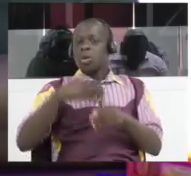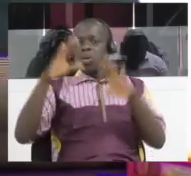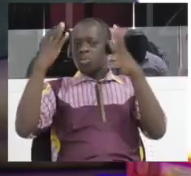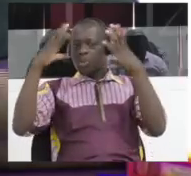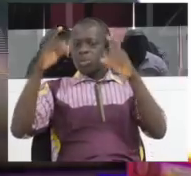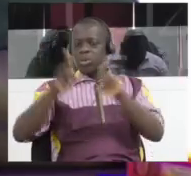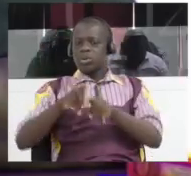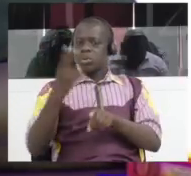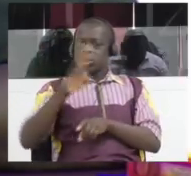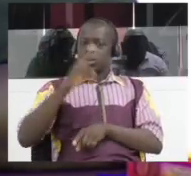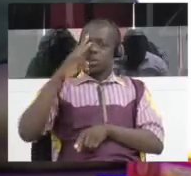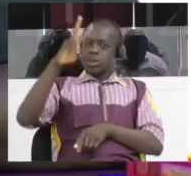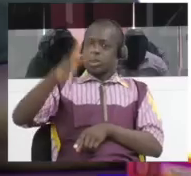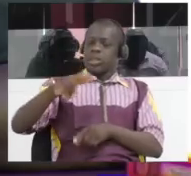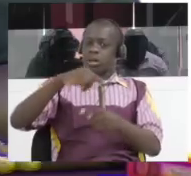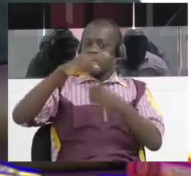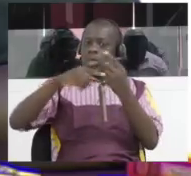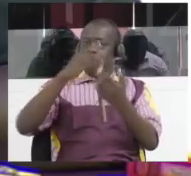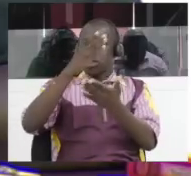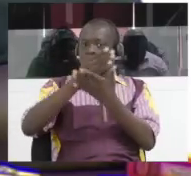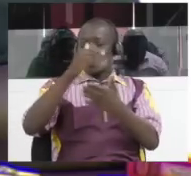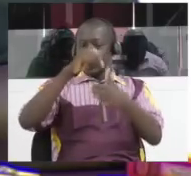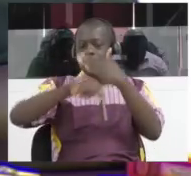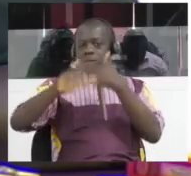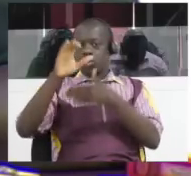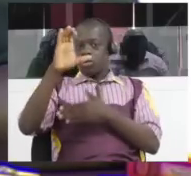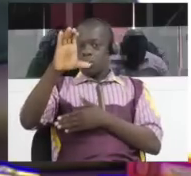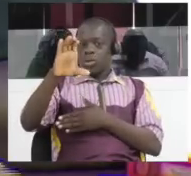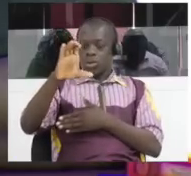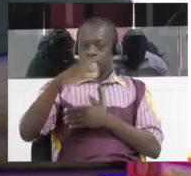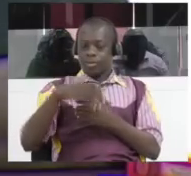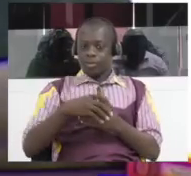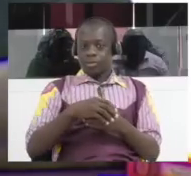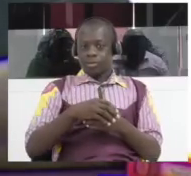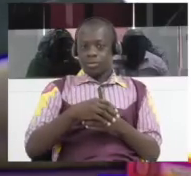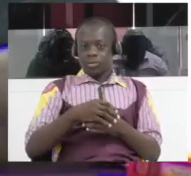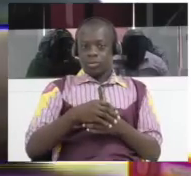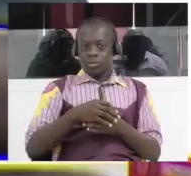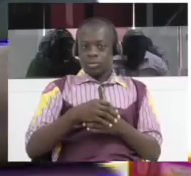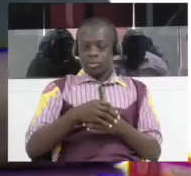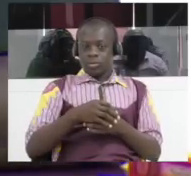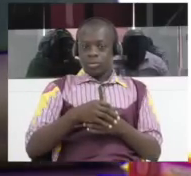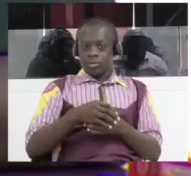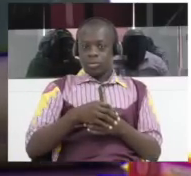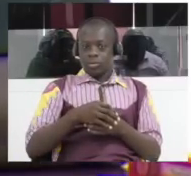to be dissatisfied with, you know, what we saw as the objective realities then in the country.